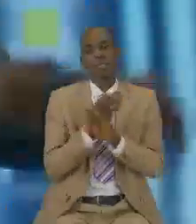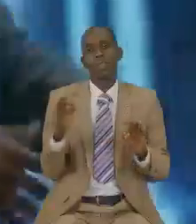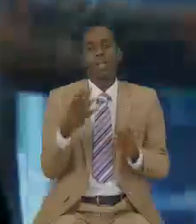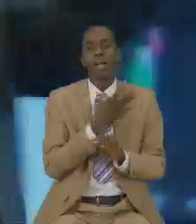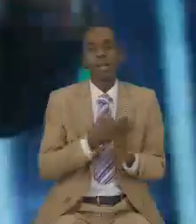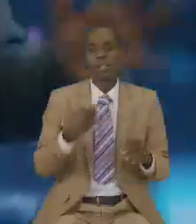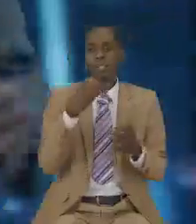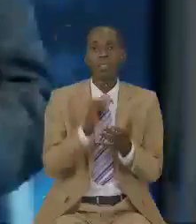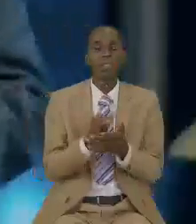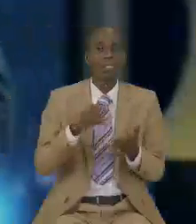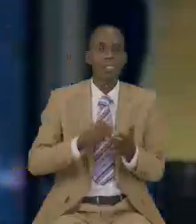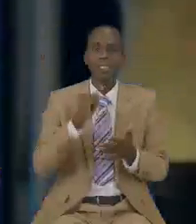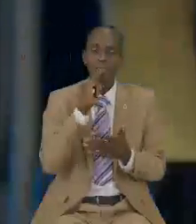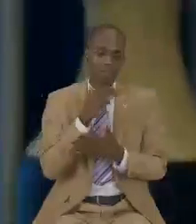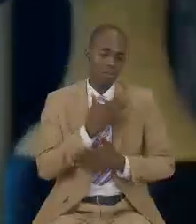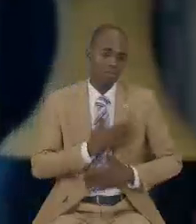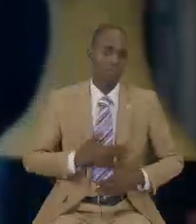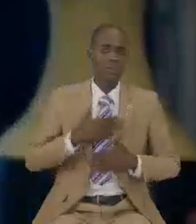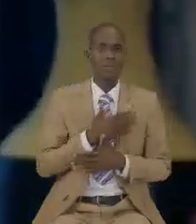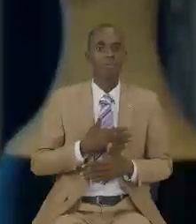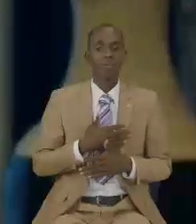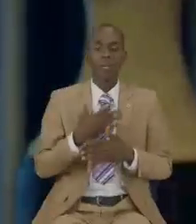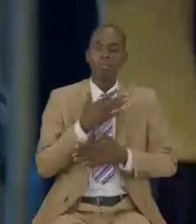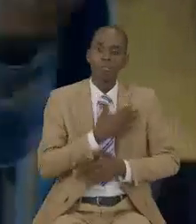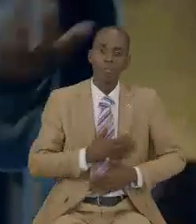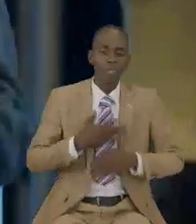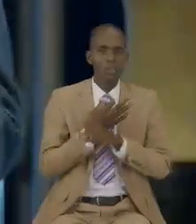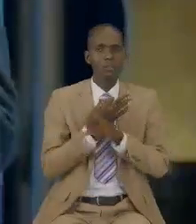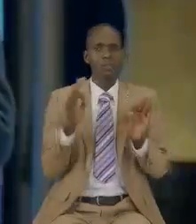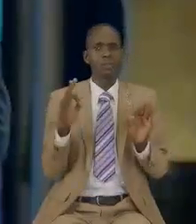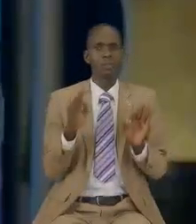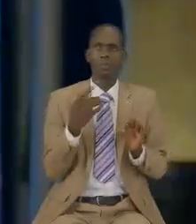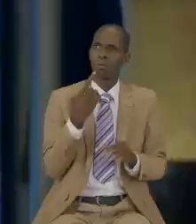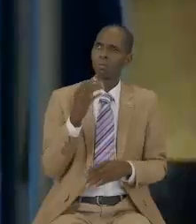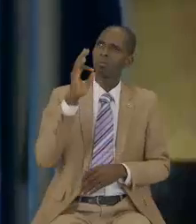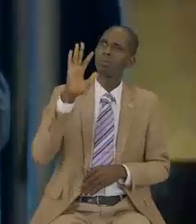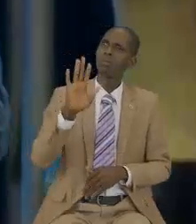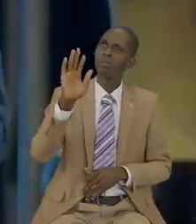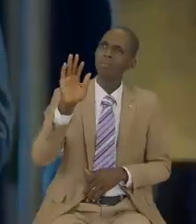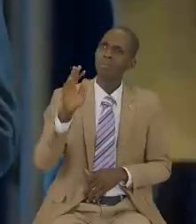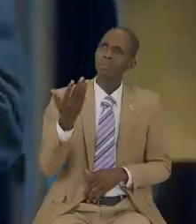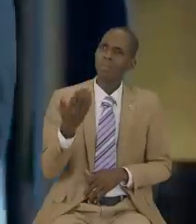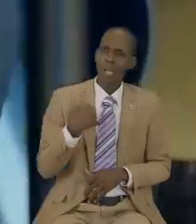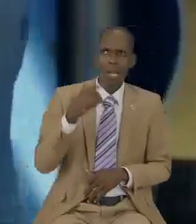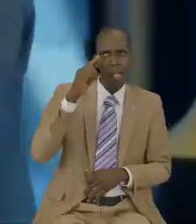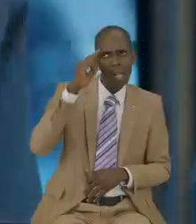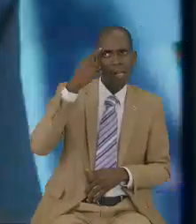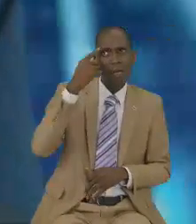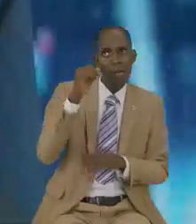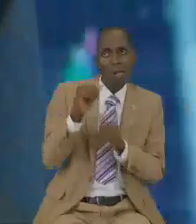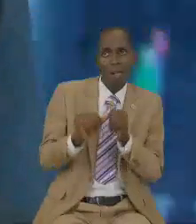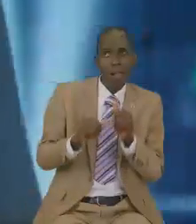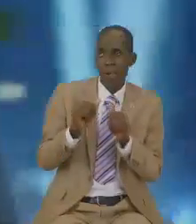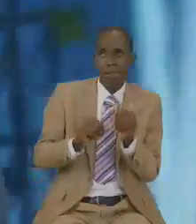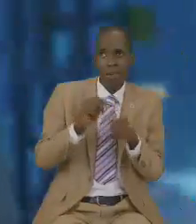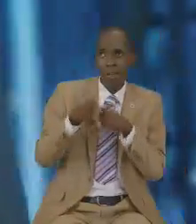is pleasant. Pleasant freedom. You say, preacher, I thought every kind of